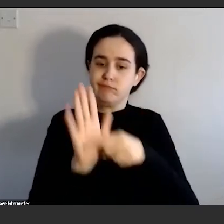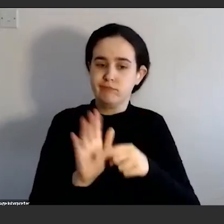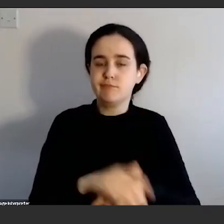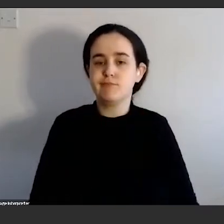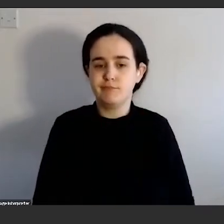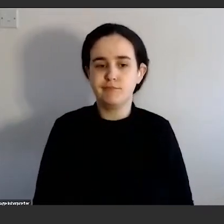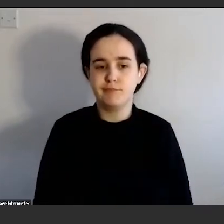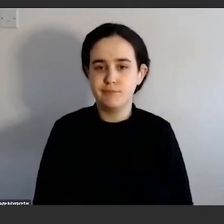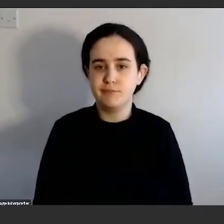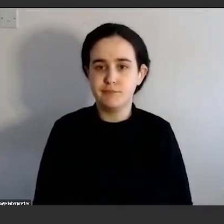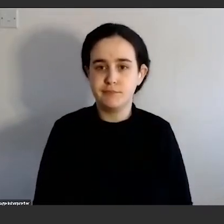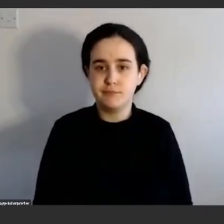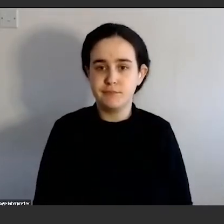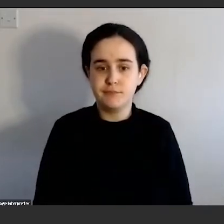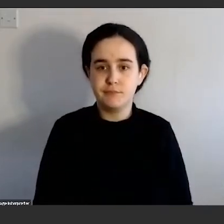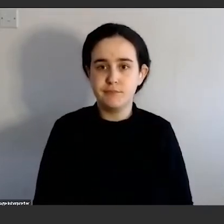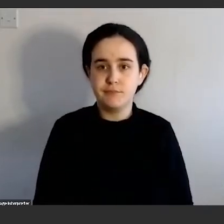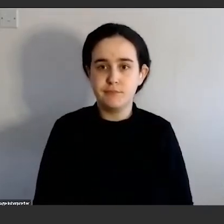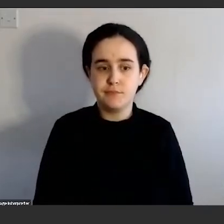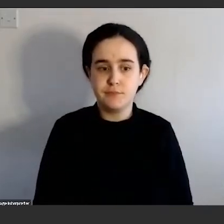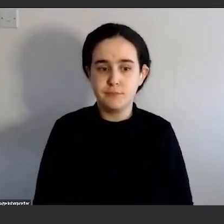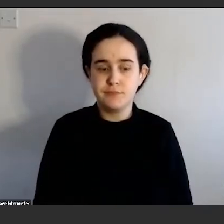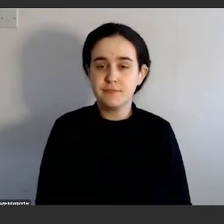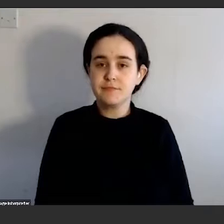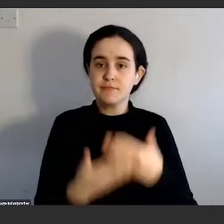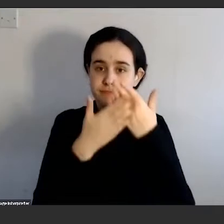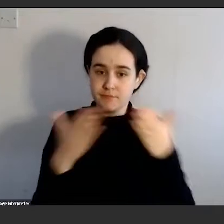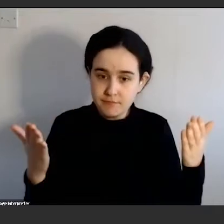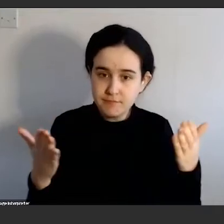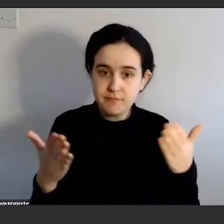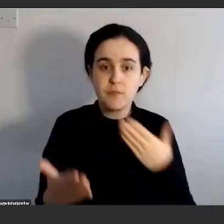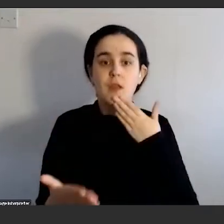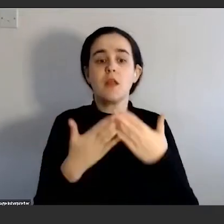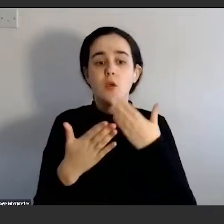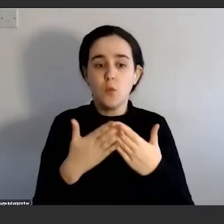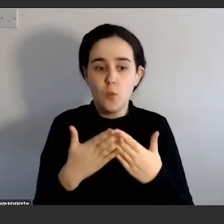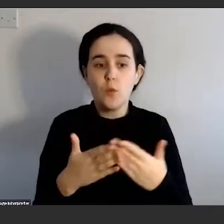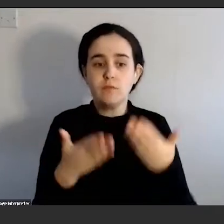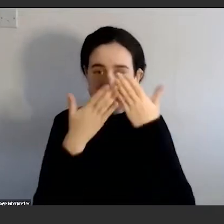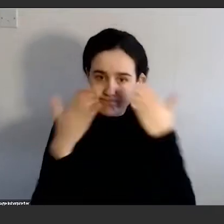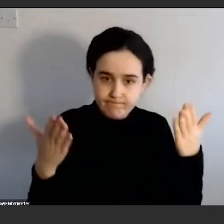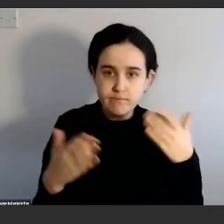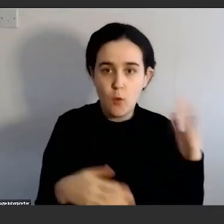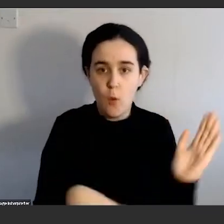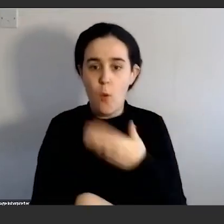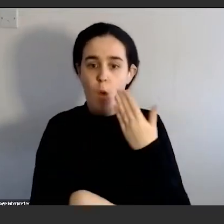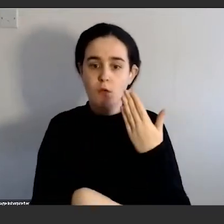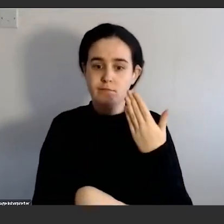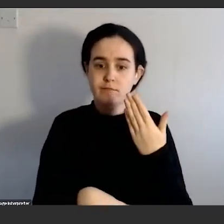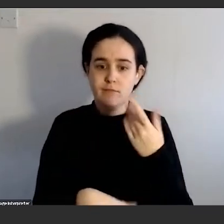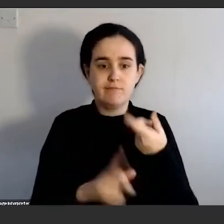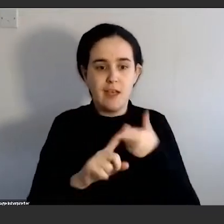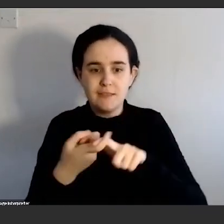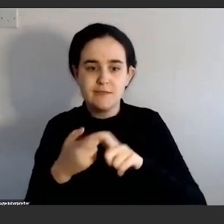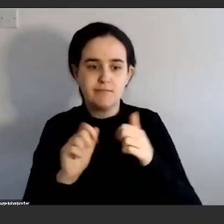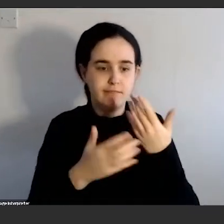Excellencies, ladies and gentlemen, friends, it is a great pleasure for me to welcome you to this pre-summit on disability